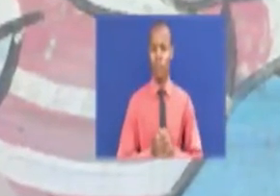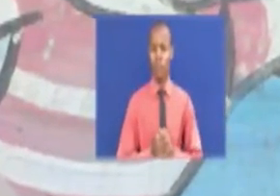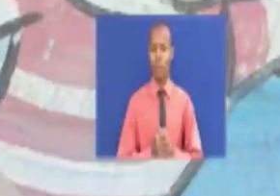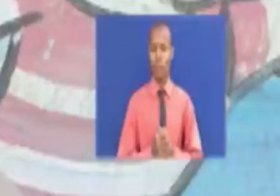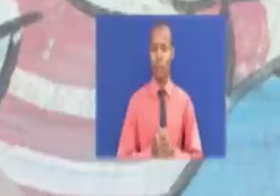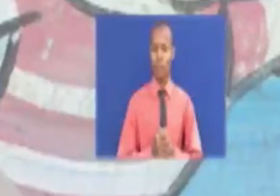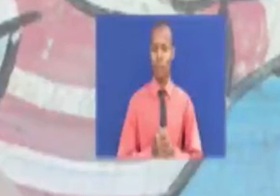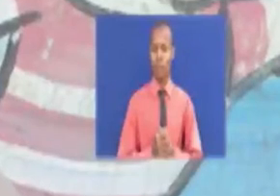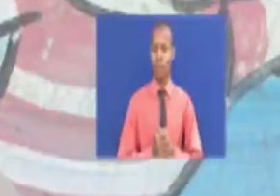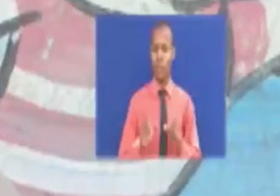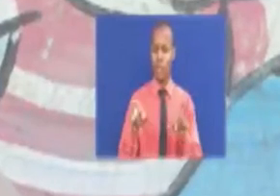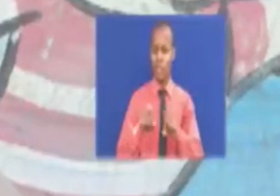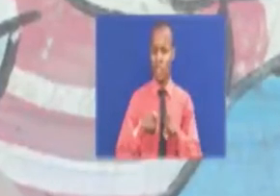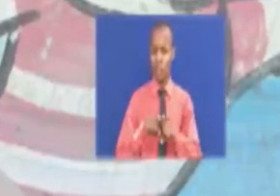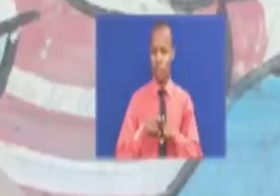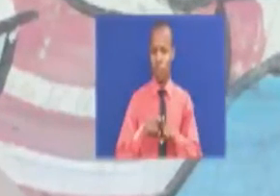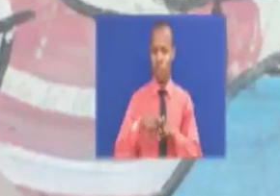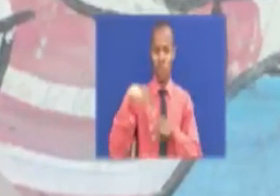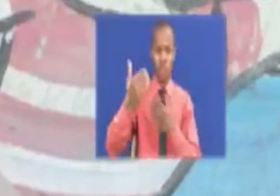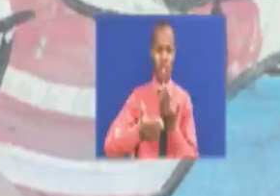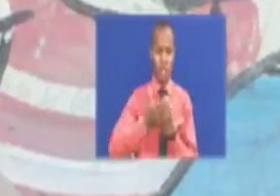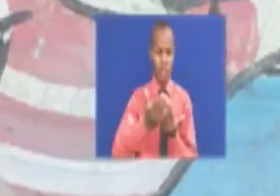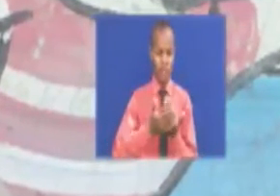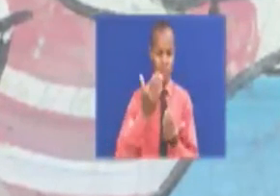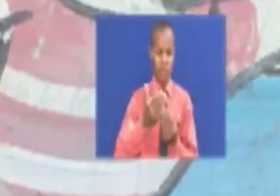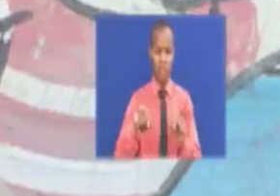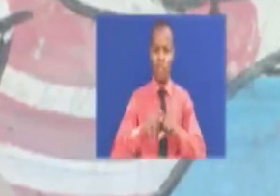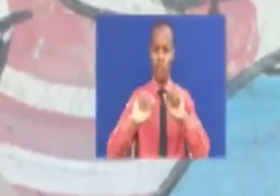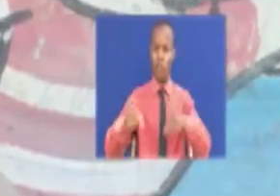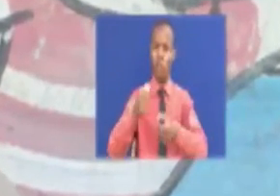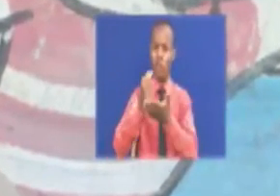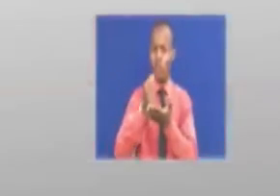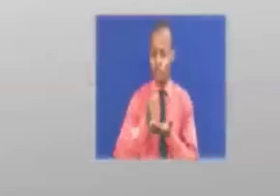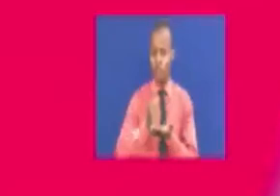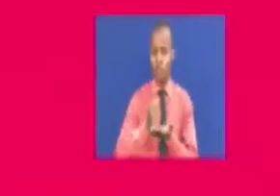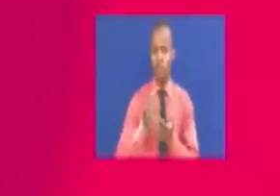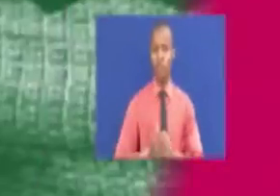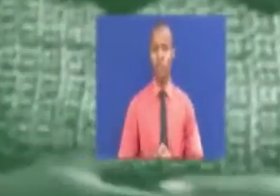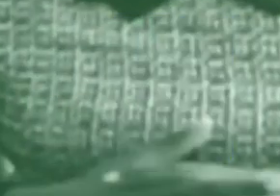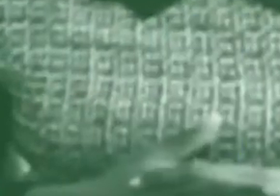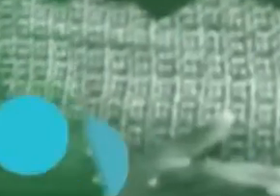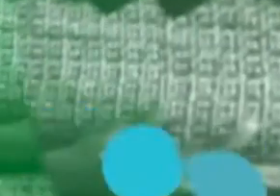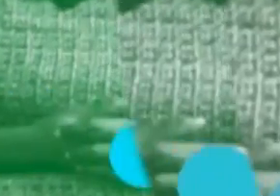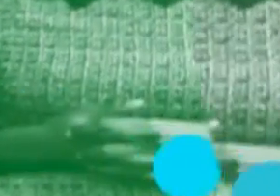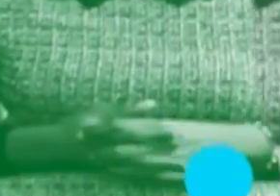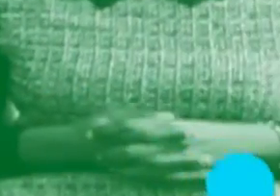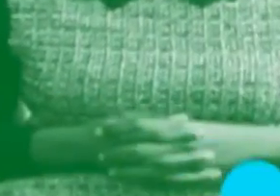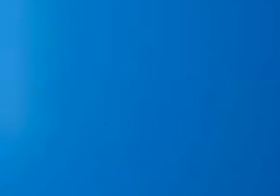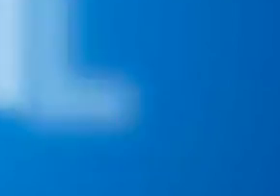Mungu na Mungu anawajua na Mungu atawasaidia. Cause we're